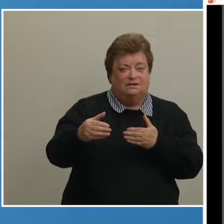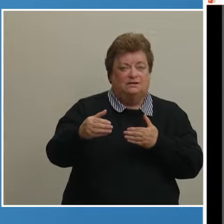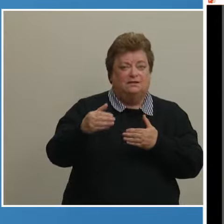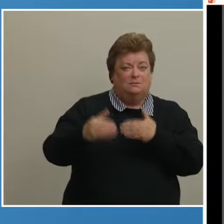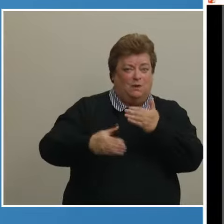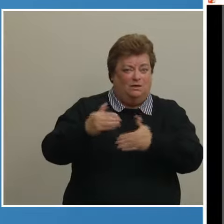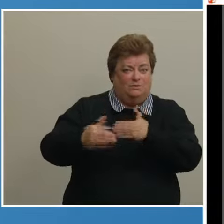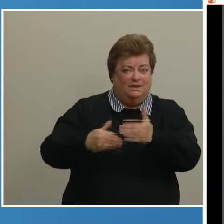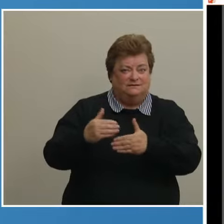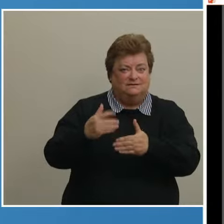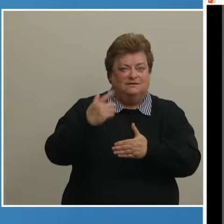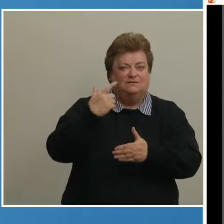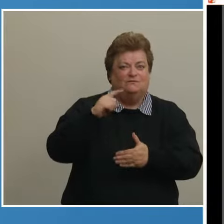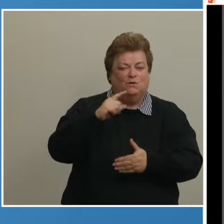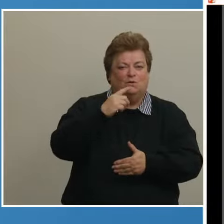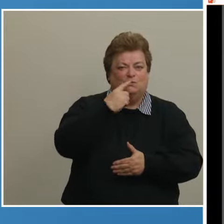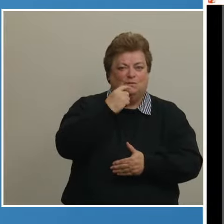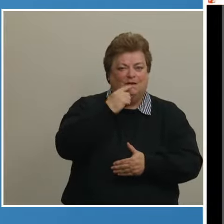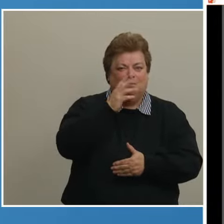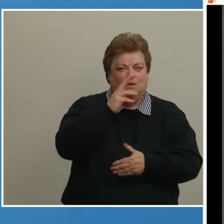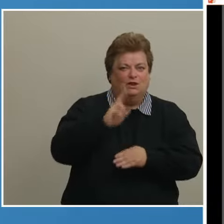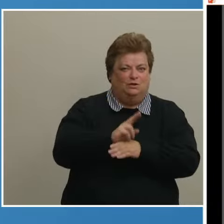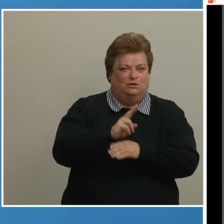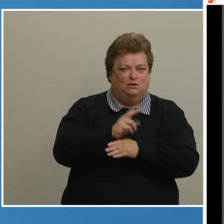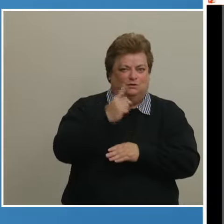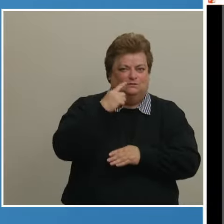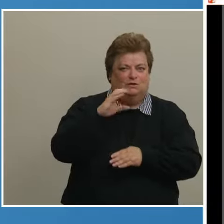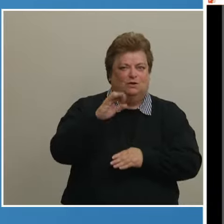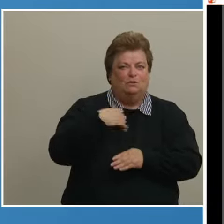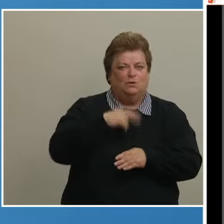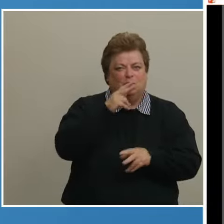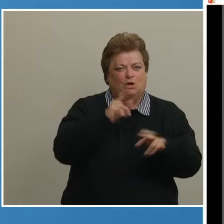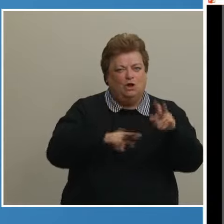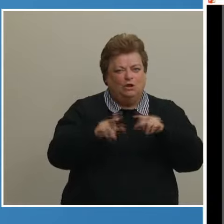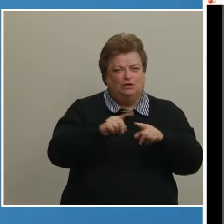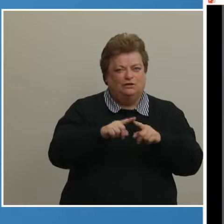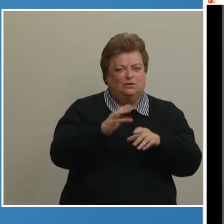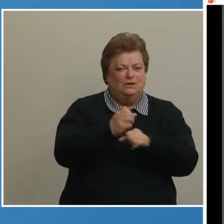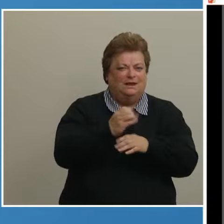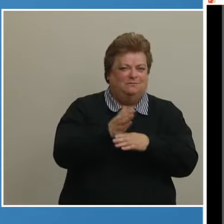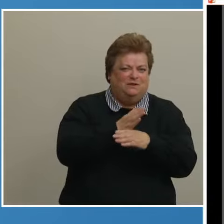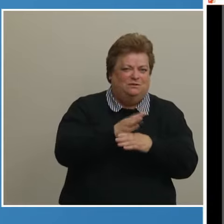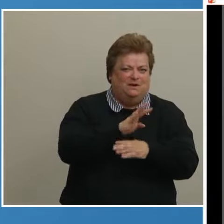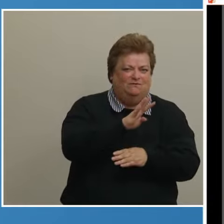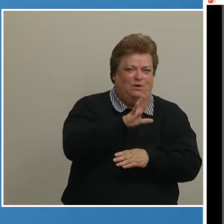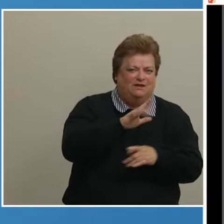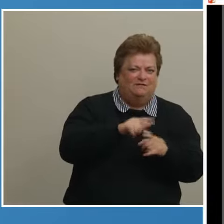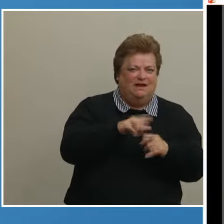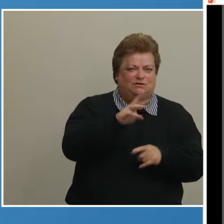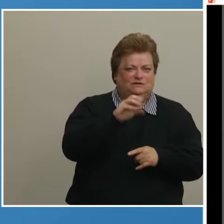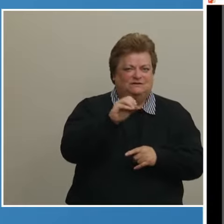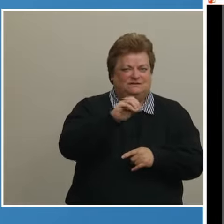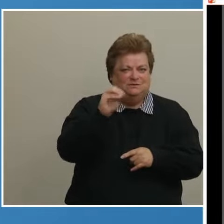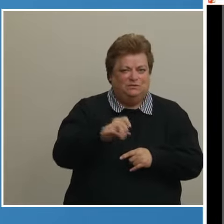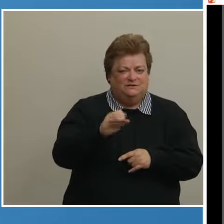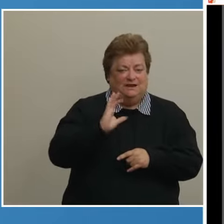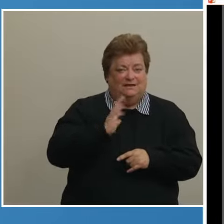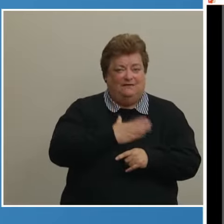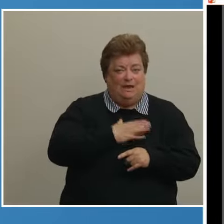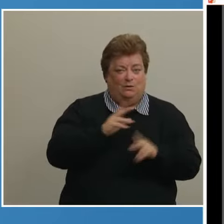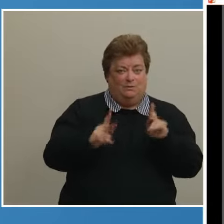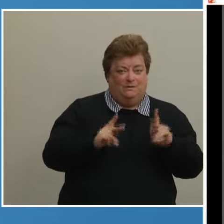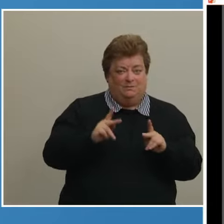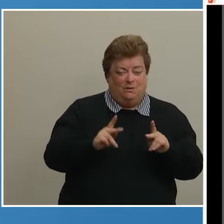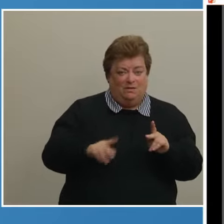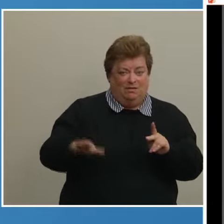out of red will utilize the following criteria. We'll be looking to get between 45 and 60% of the community members